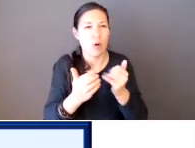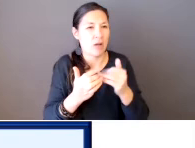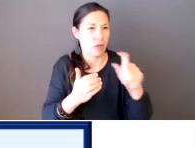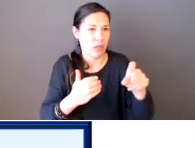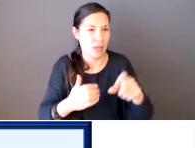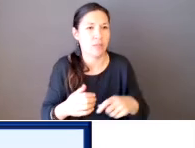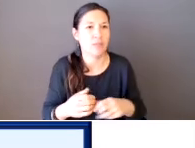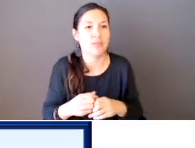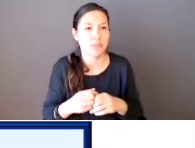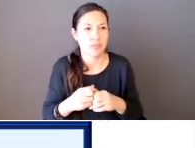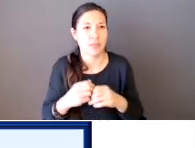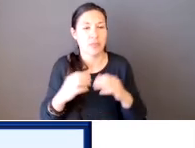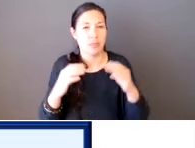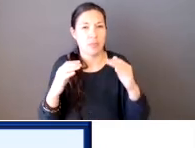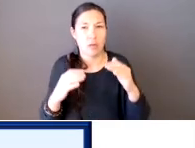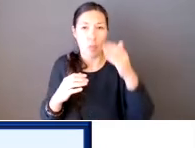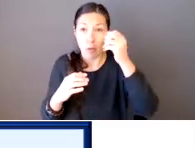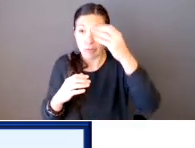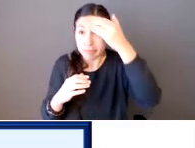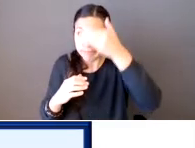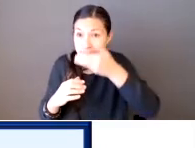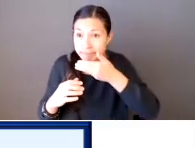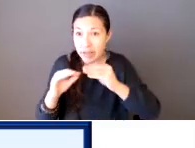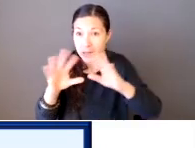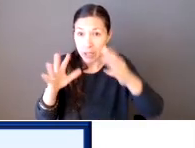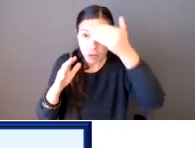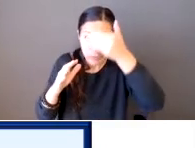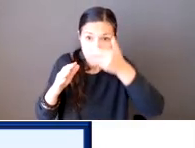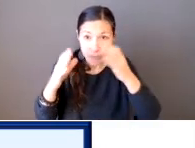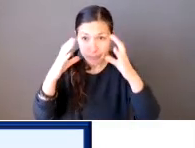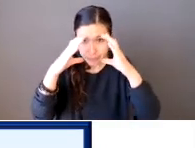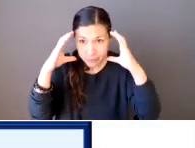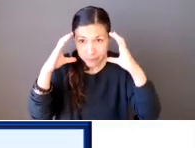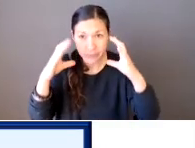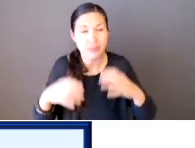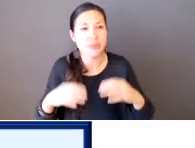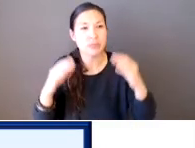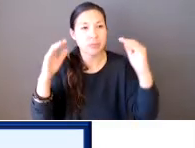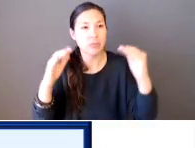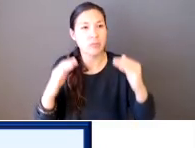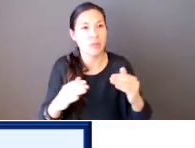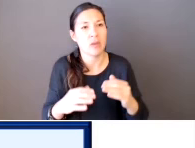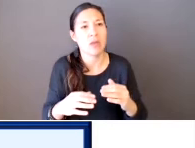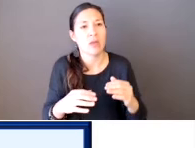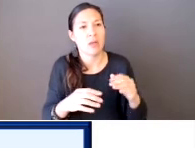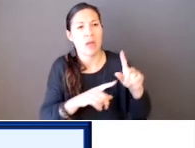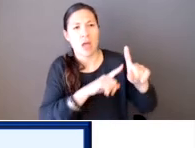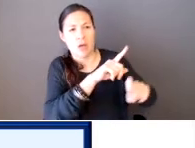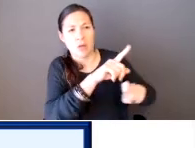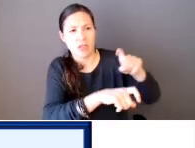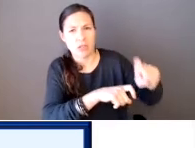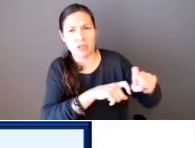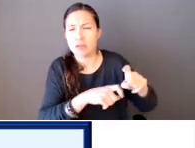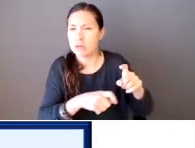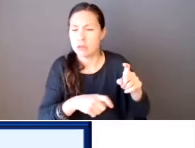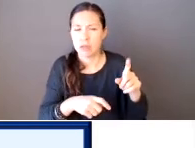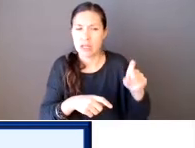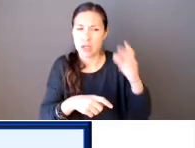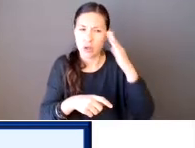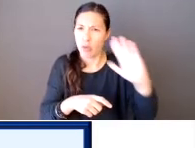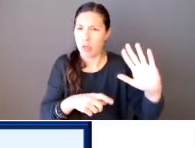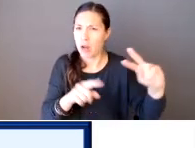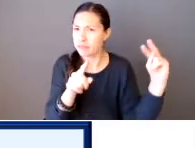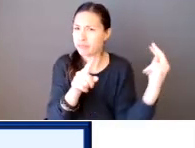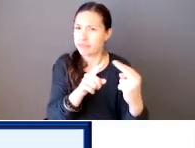Alleged perpetrator interviews are also key. Obviously we want to get that person's side of the story. It can often be a big component of